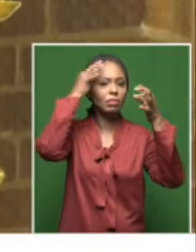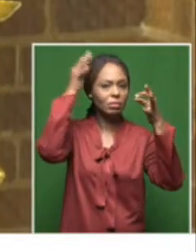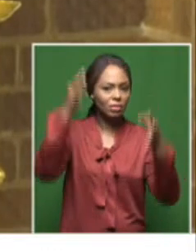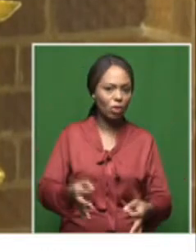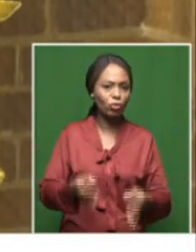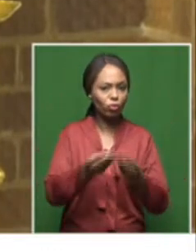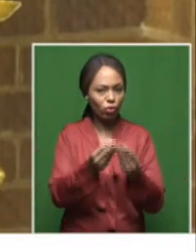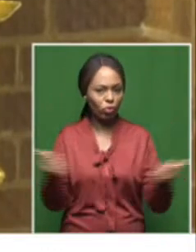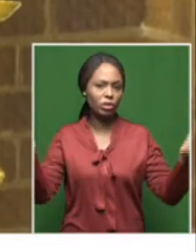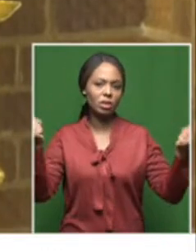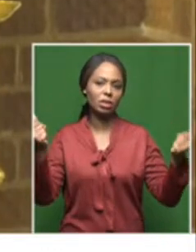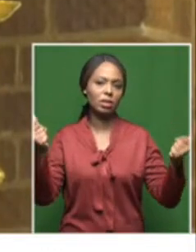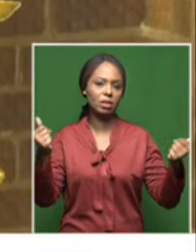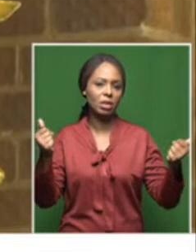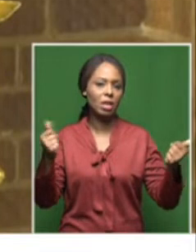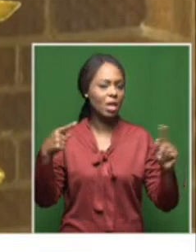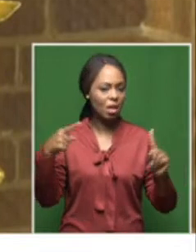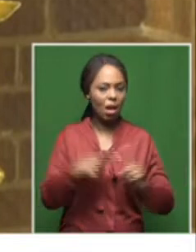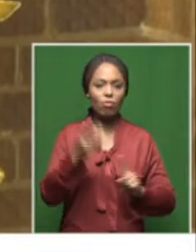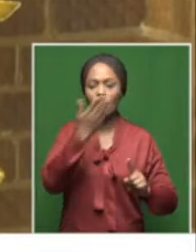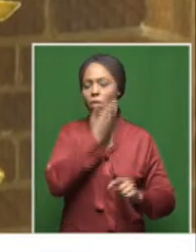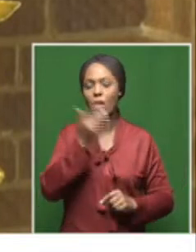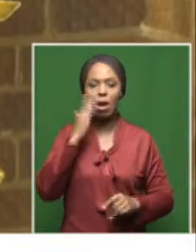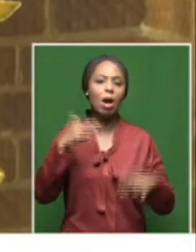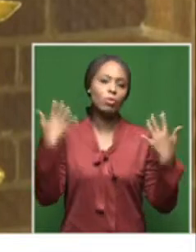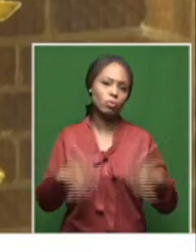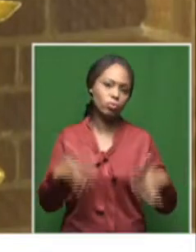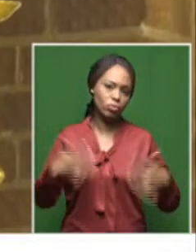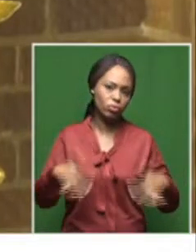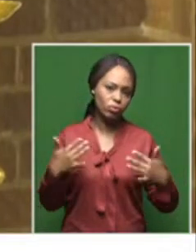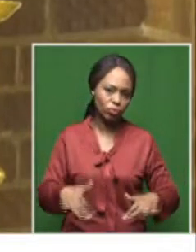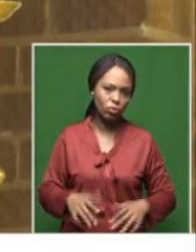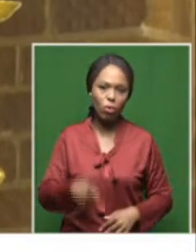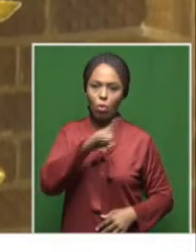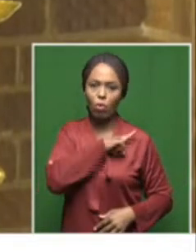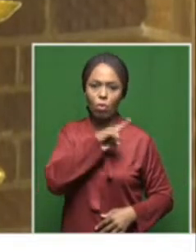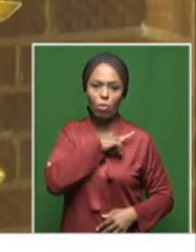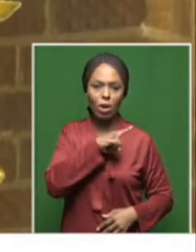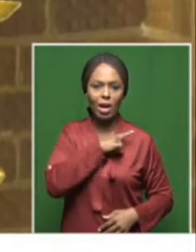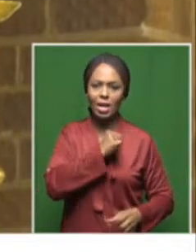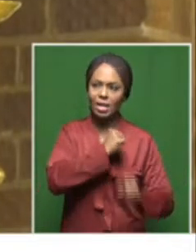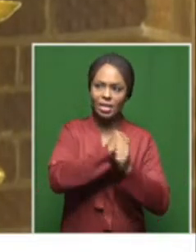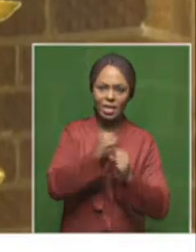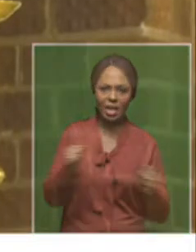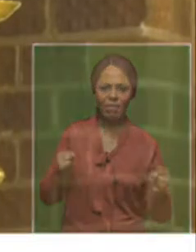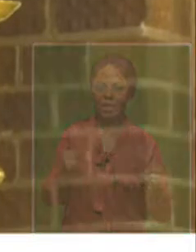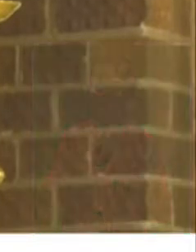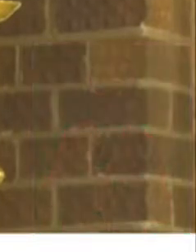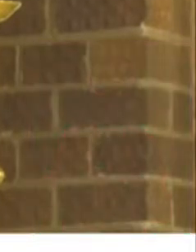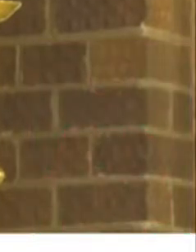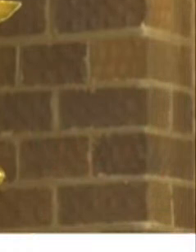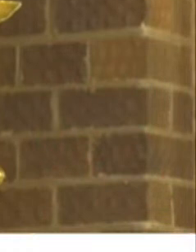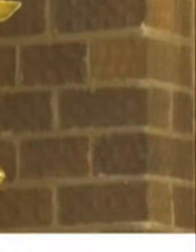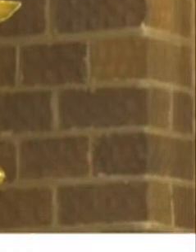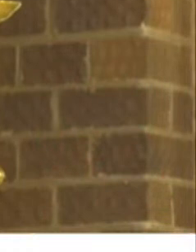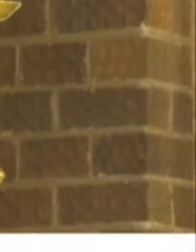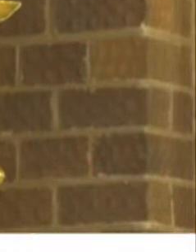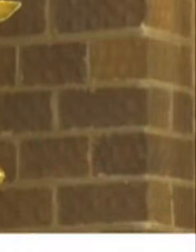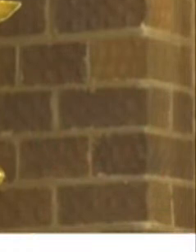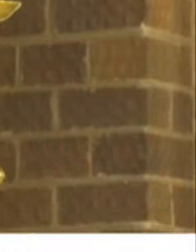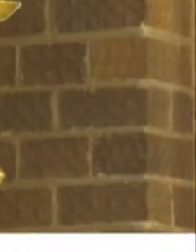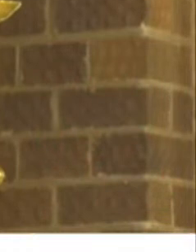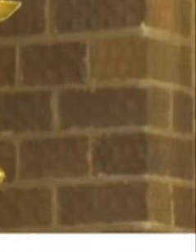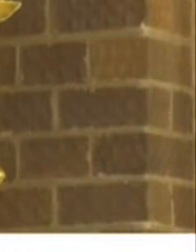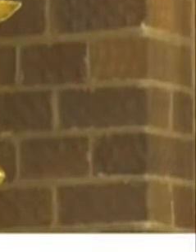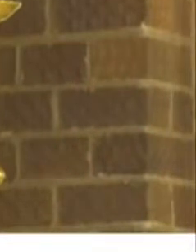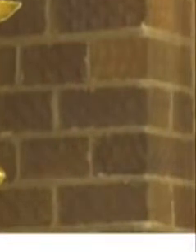kindness. One quickly learned that you do not tell her all your problems because she loved